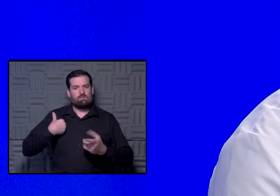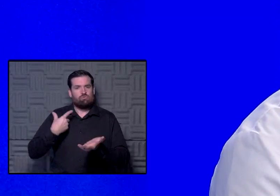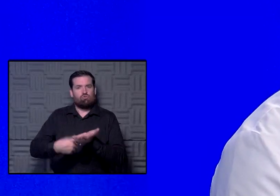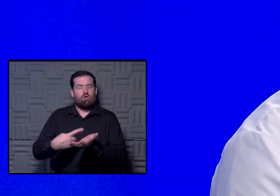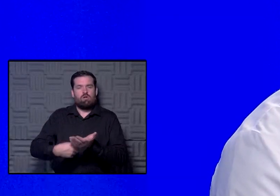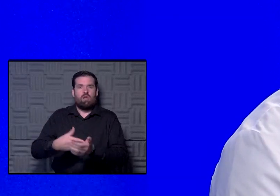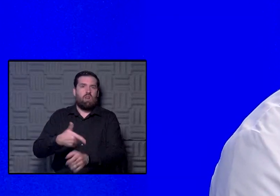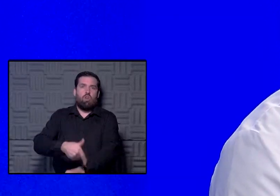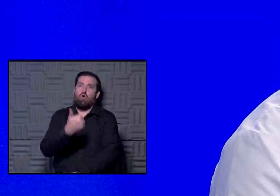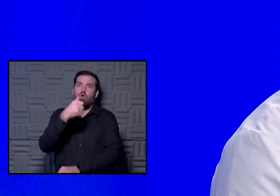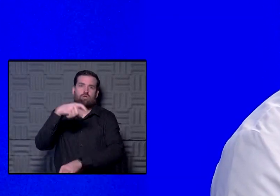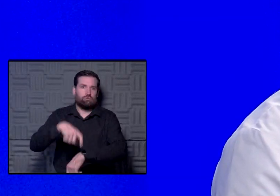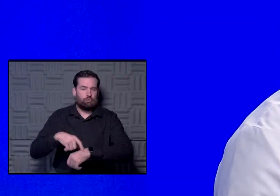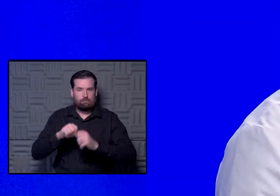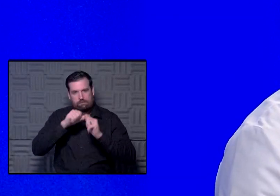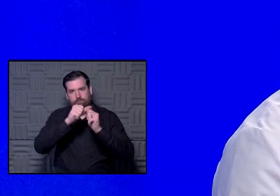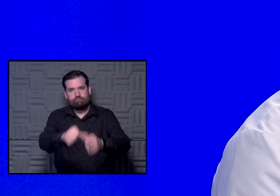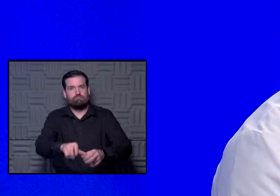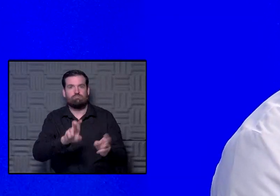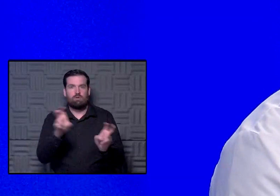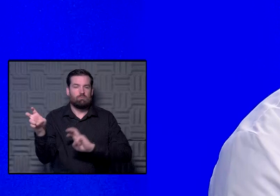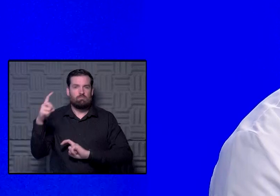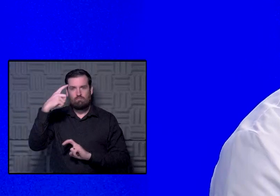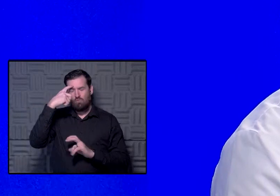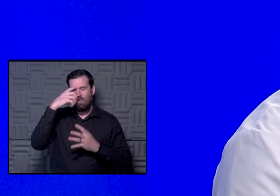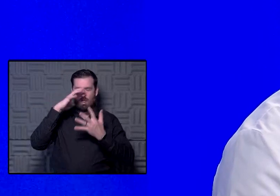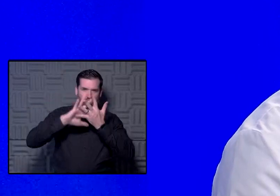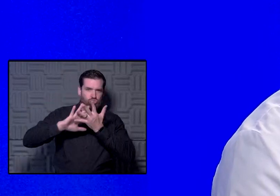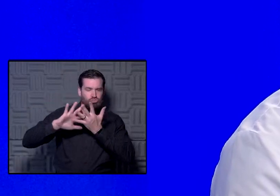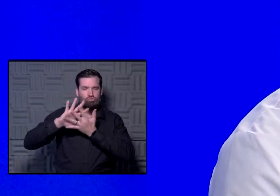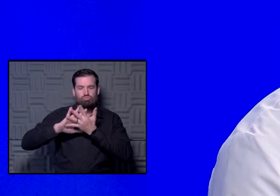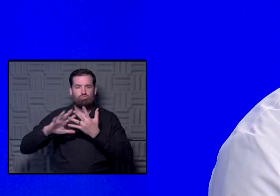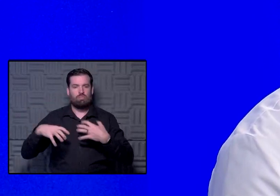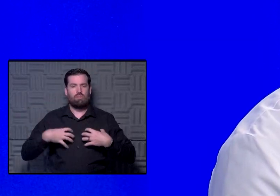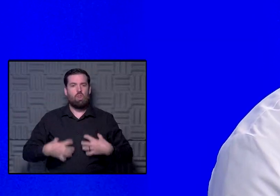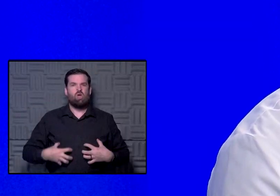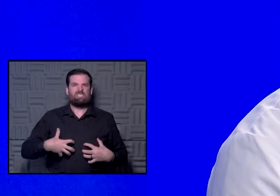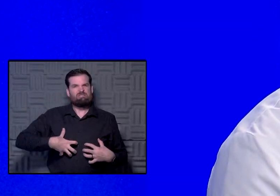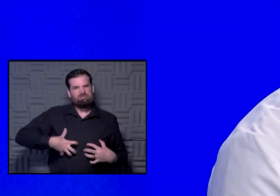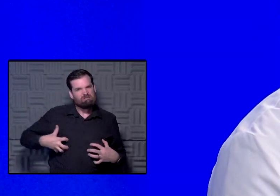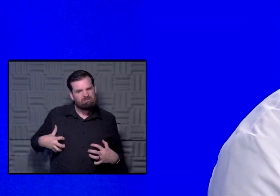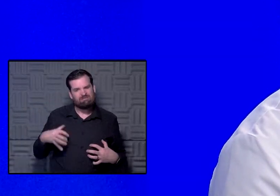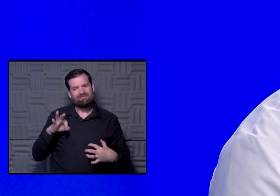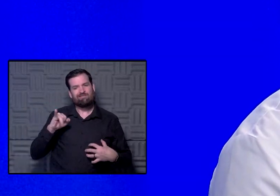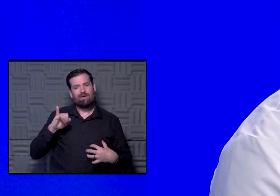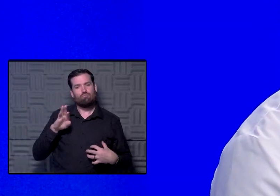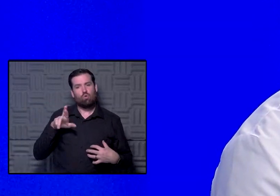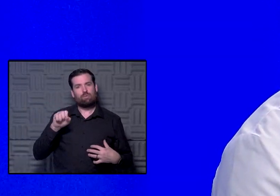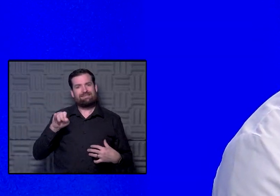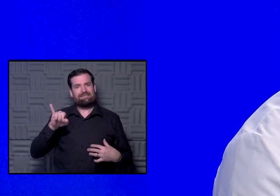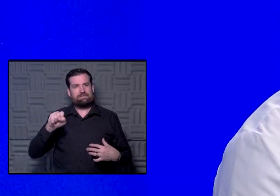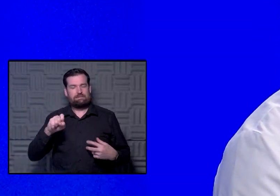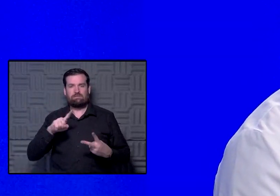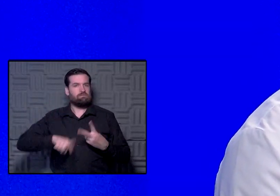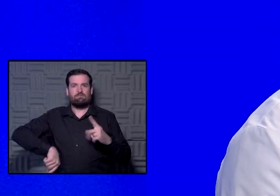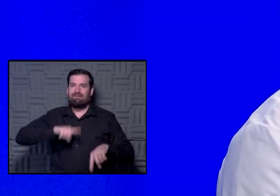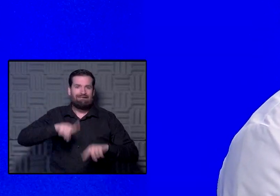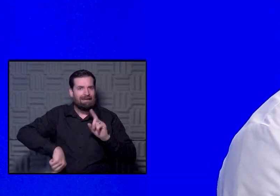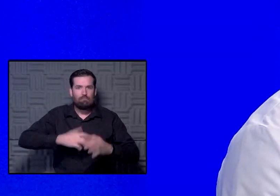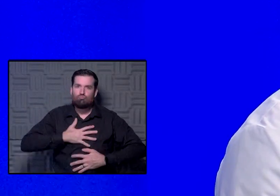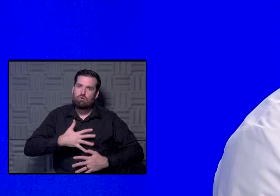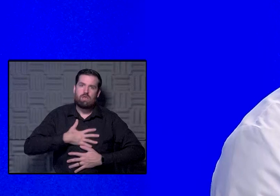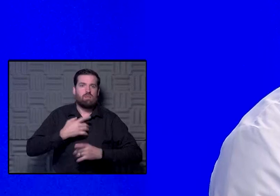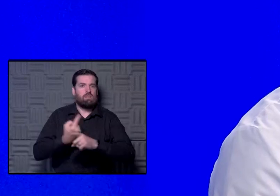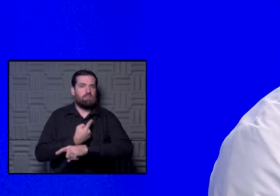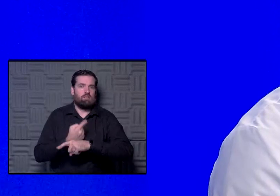long-term problems, whether it's the brain fog or the lung scarring and the lung fibrosis and inability to breathe